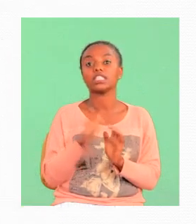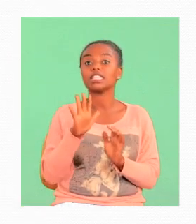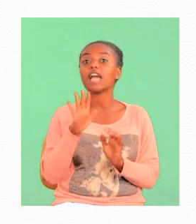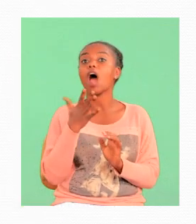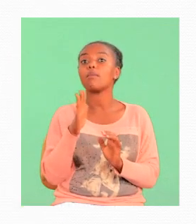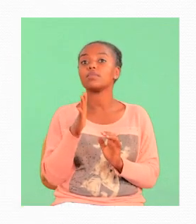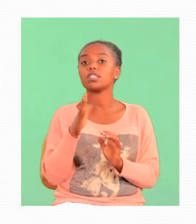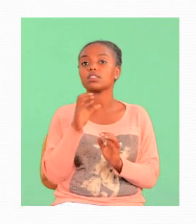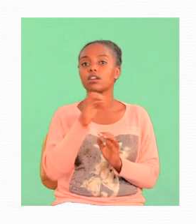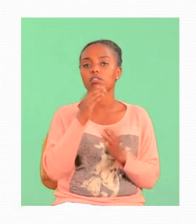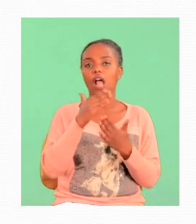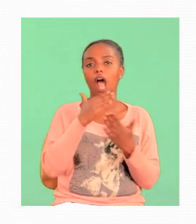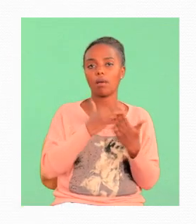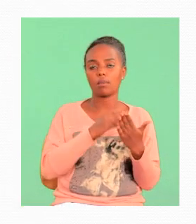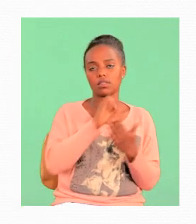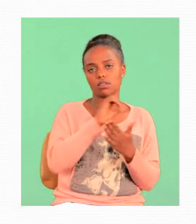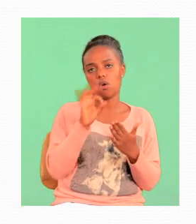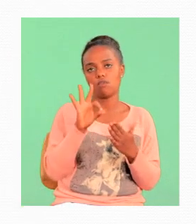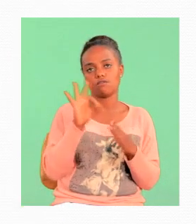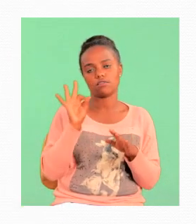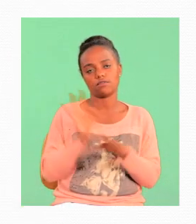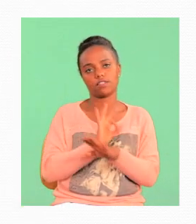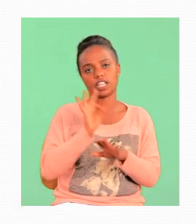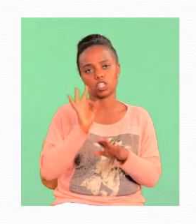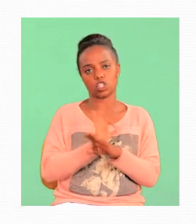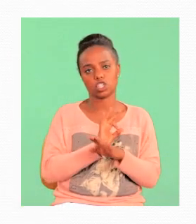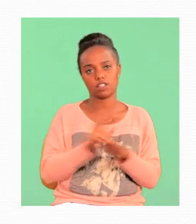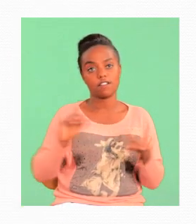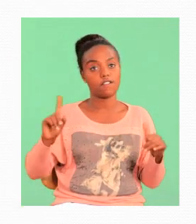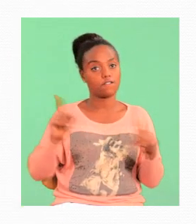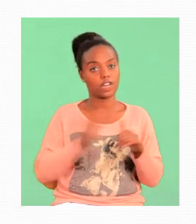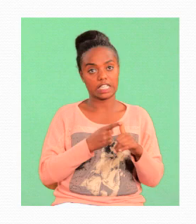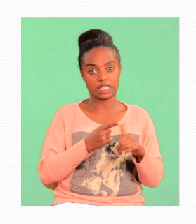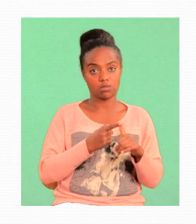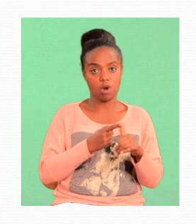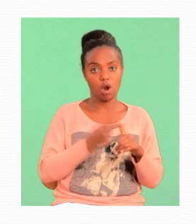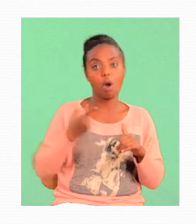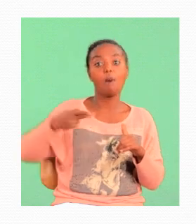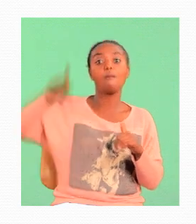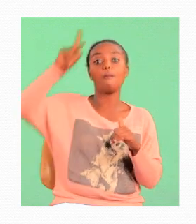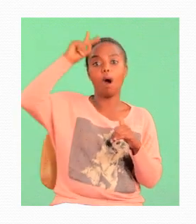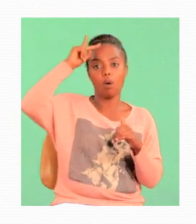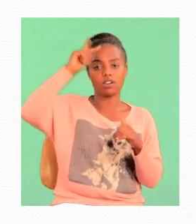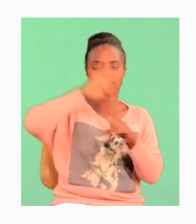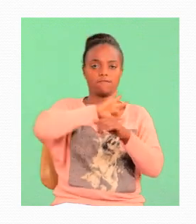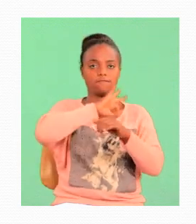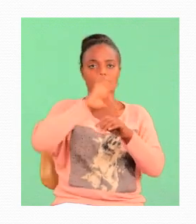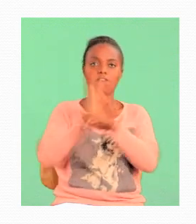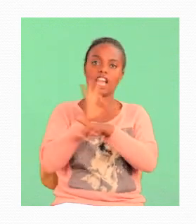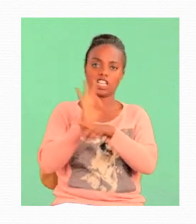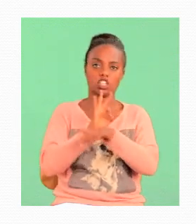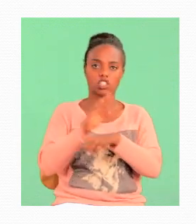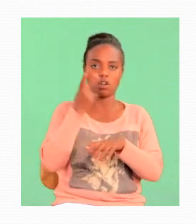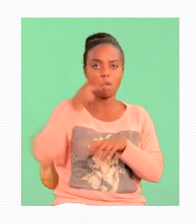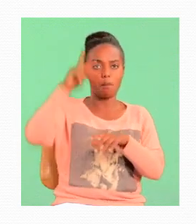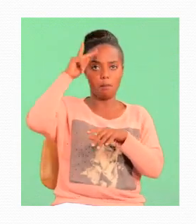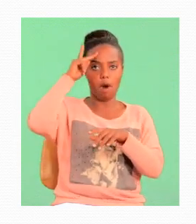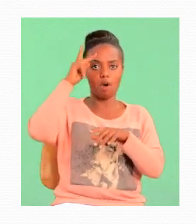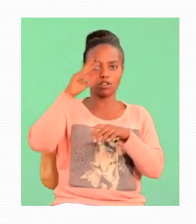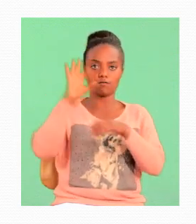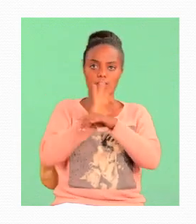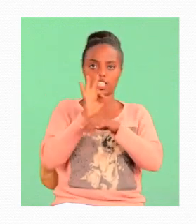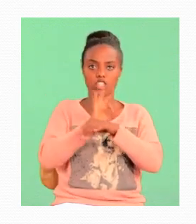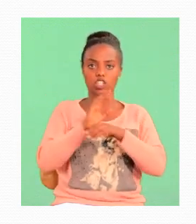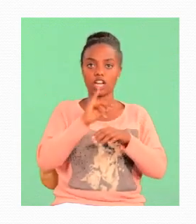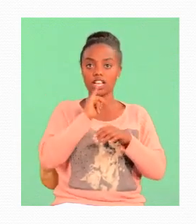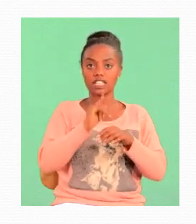Types of functions. The first one is this, a power function. A power function is a function